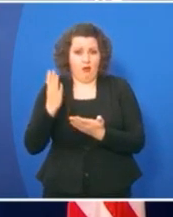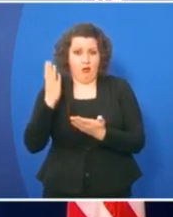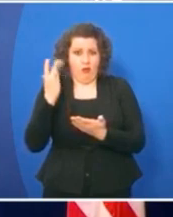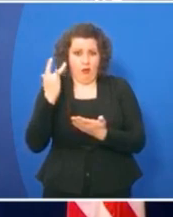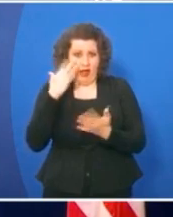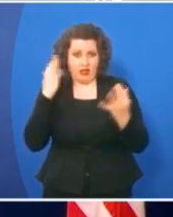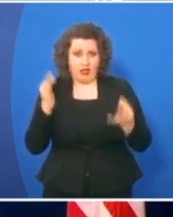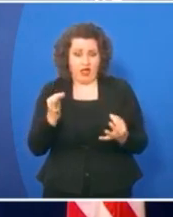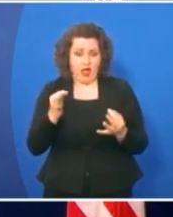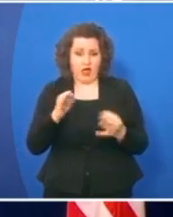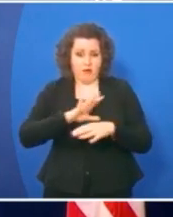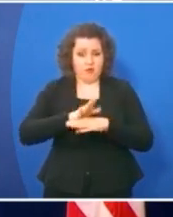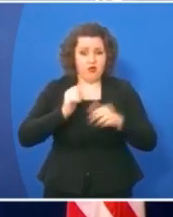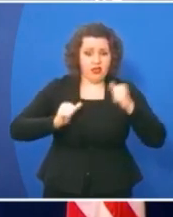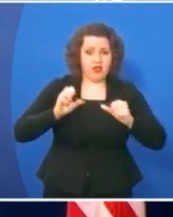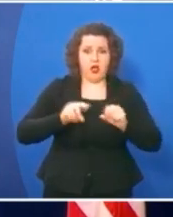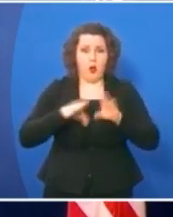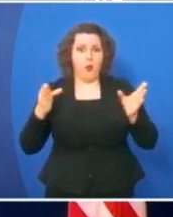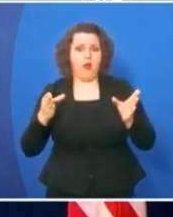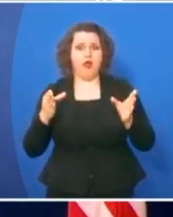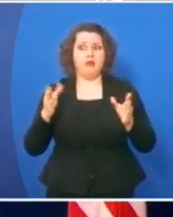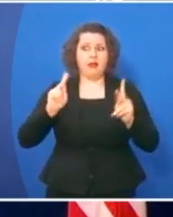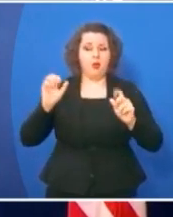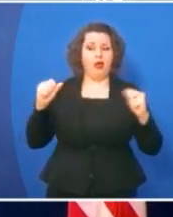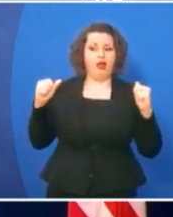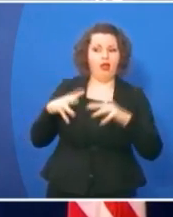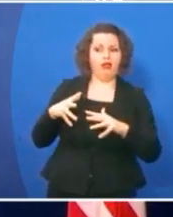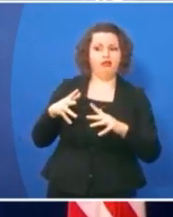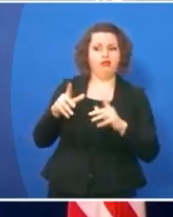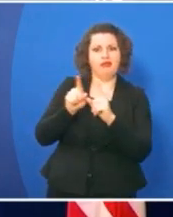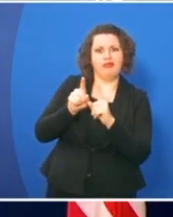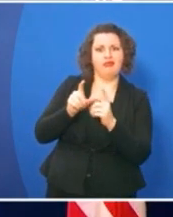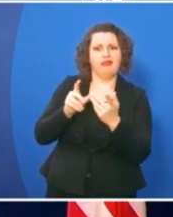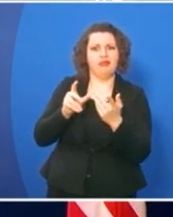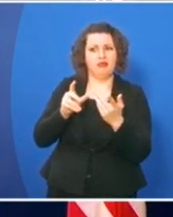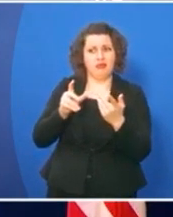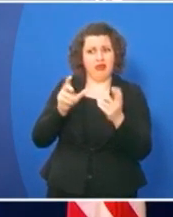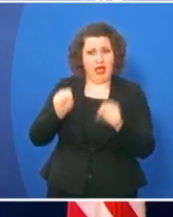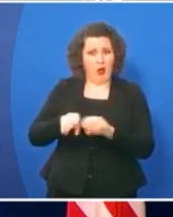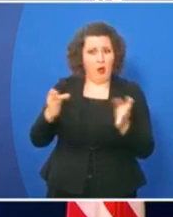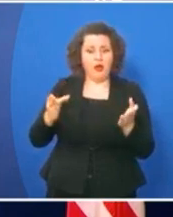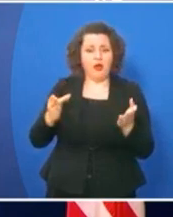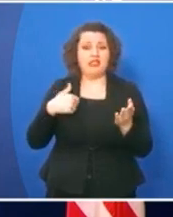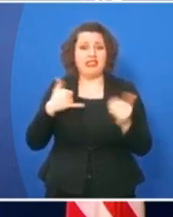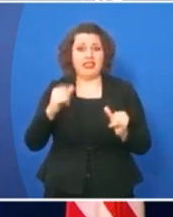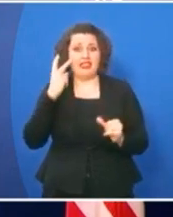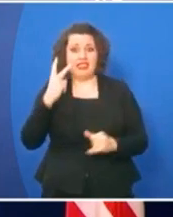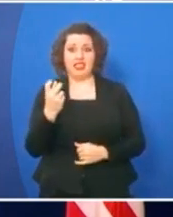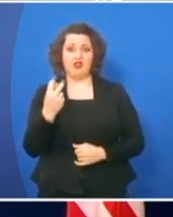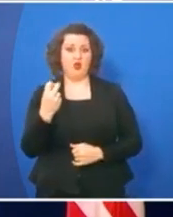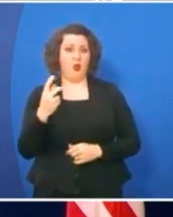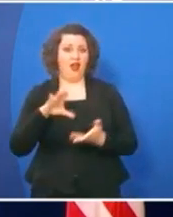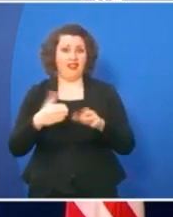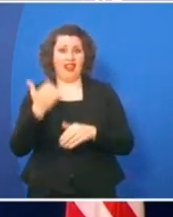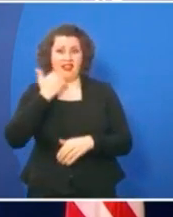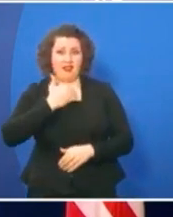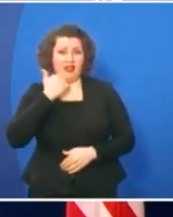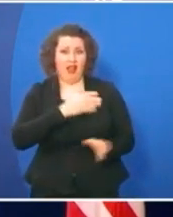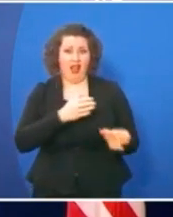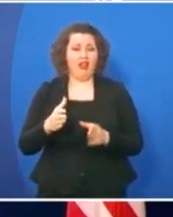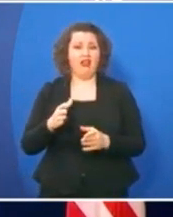and places where people obviously are going to be closer together should be open? I mean, we're still seeing a dozen deaths a day and 200 to 300 new positive tests